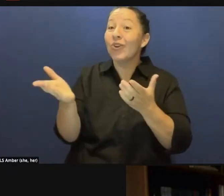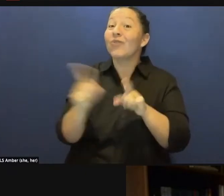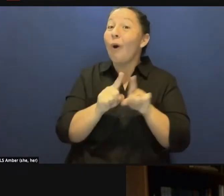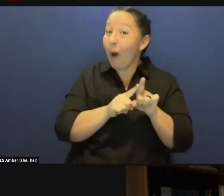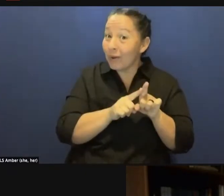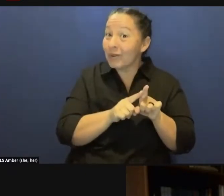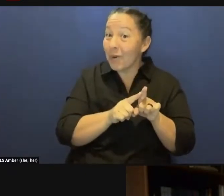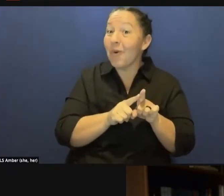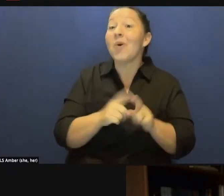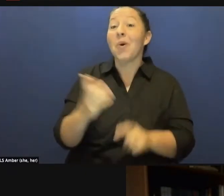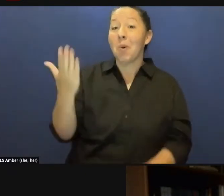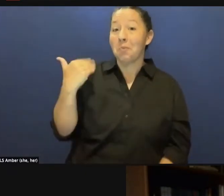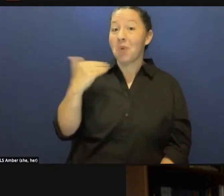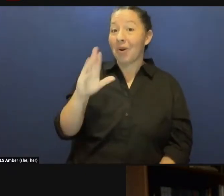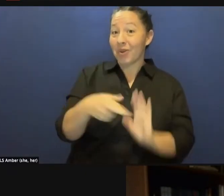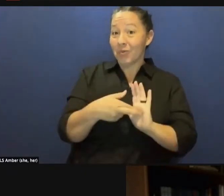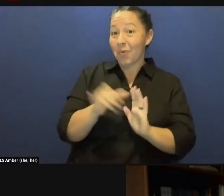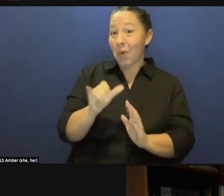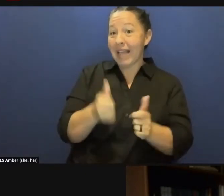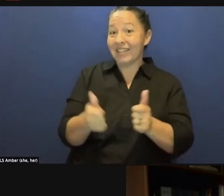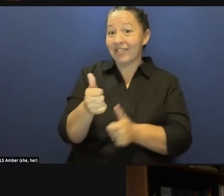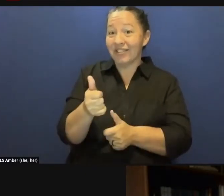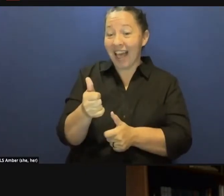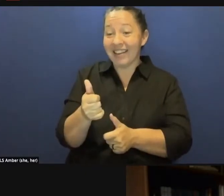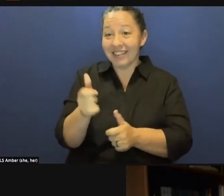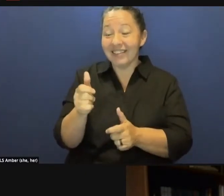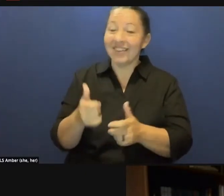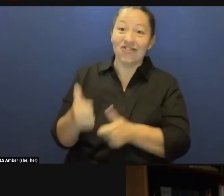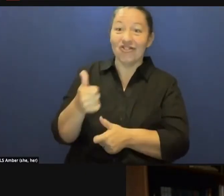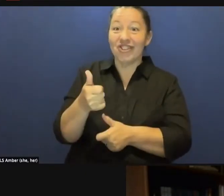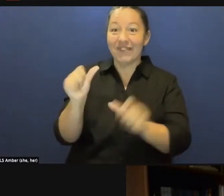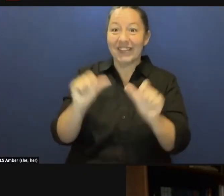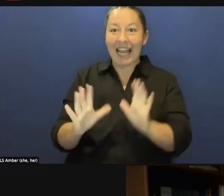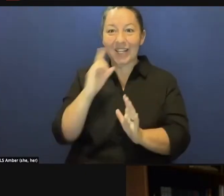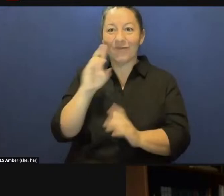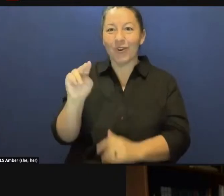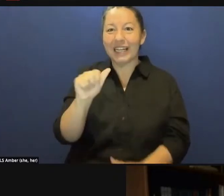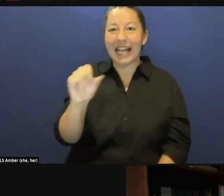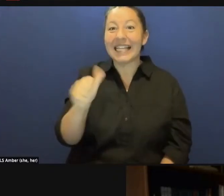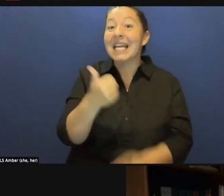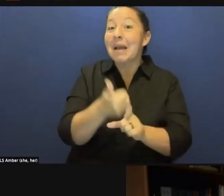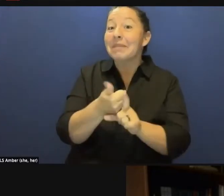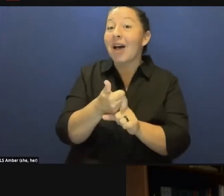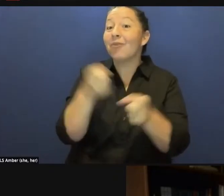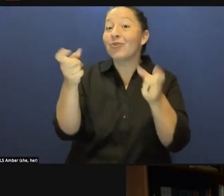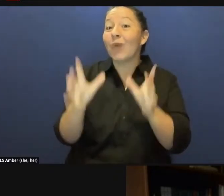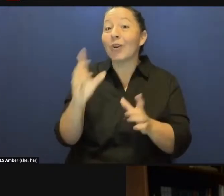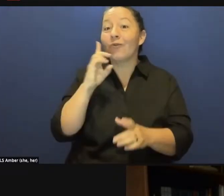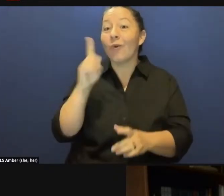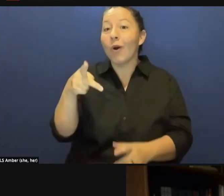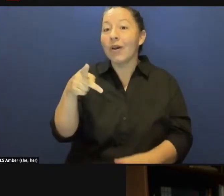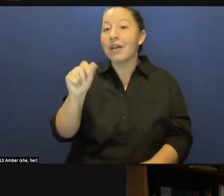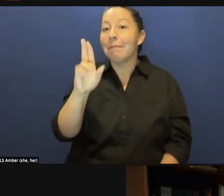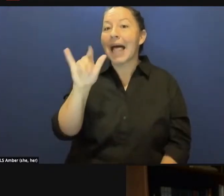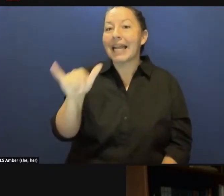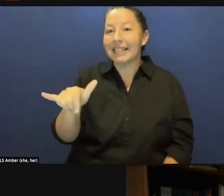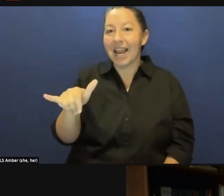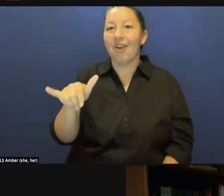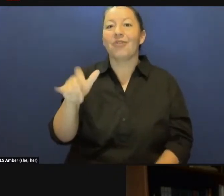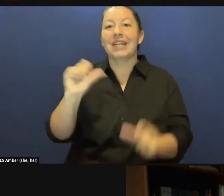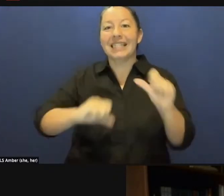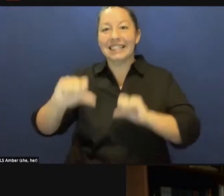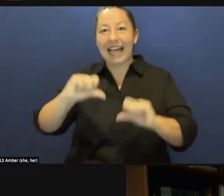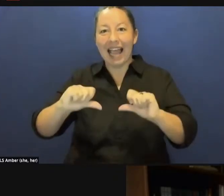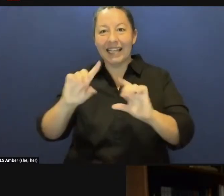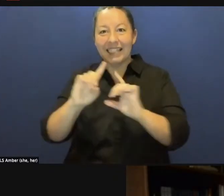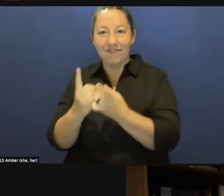or prior to his role as Chief Scientist for NASA, he served as Director of the Planetary Science Division within the Science Mission